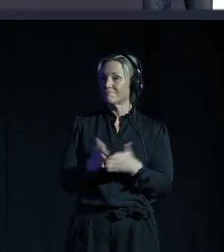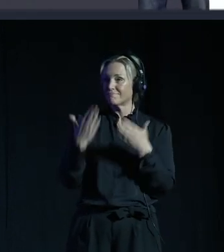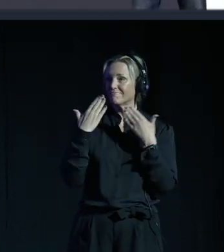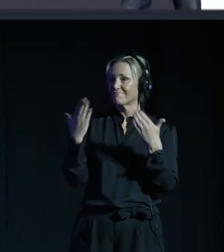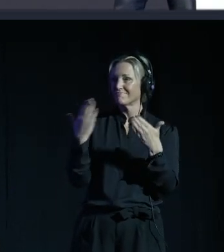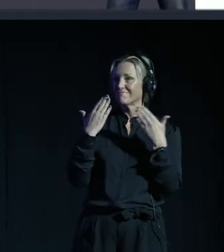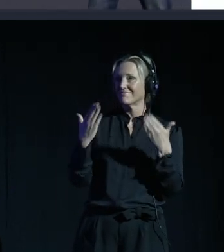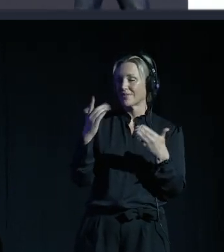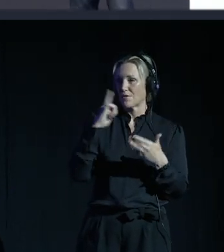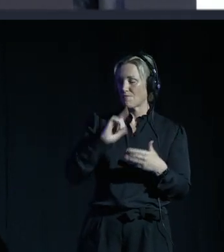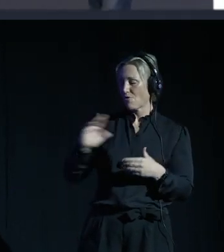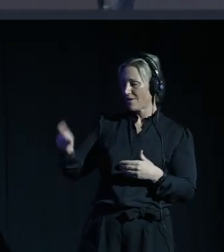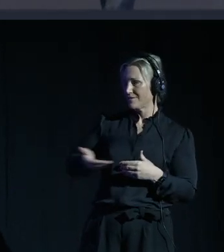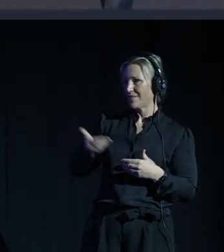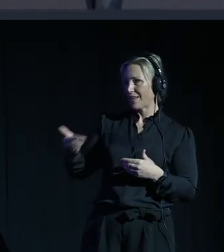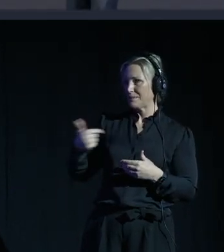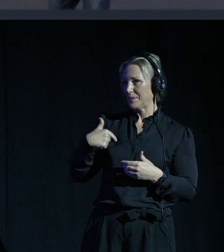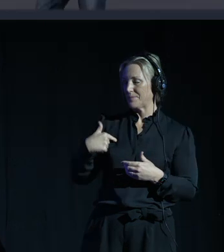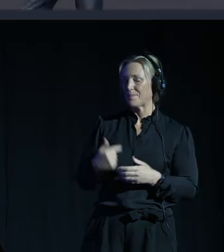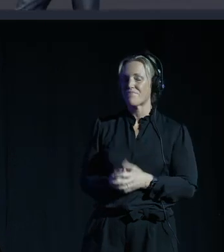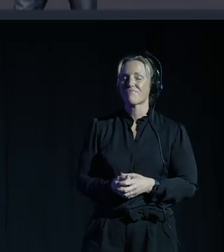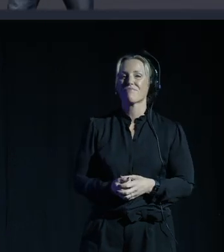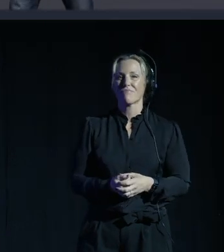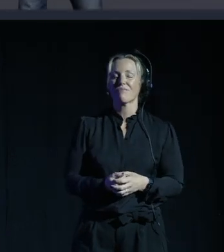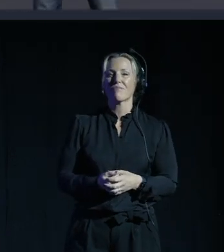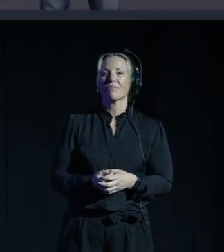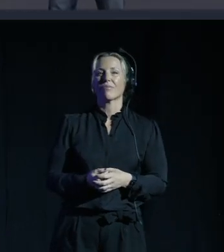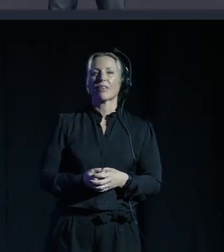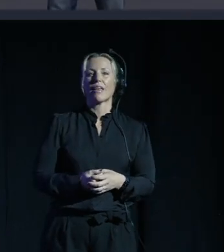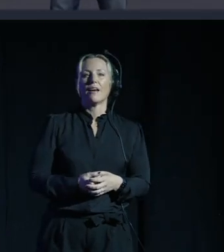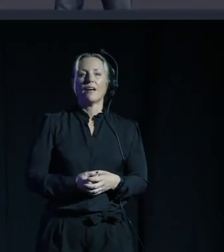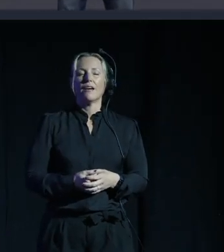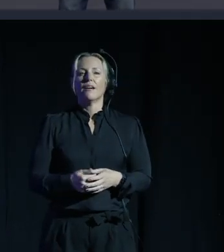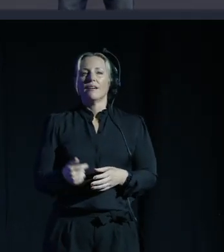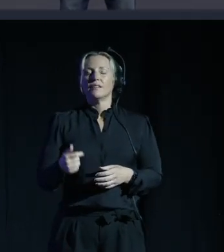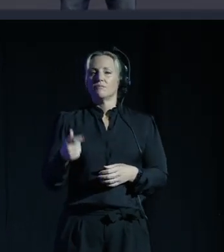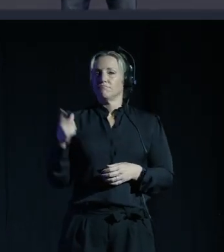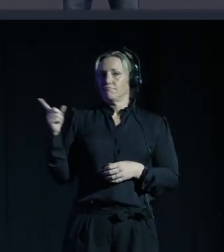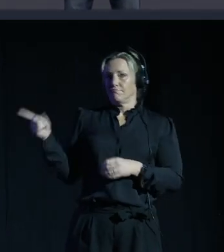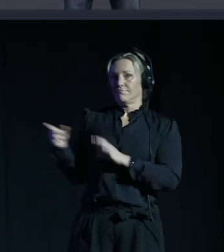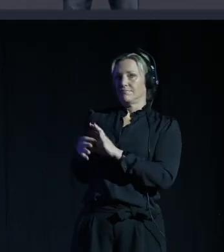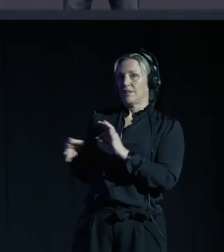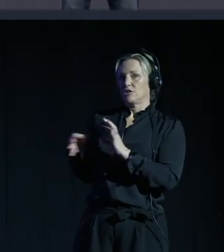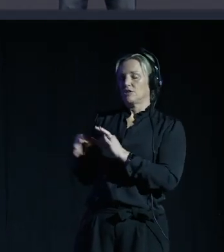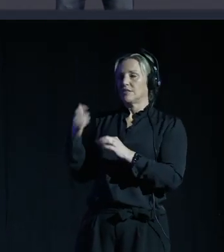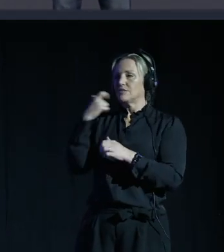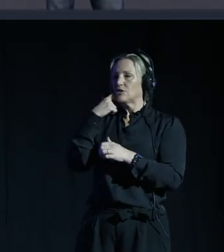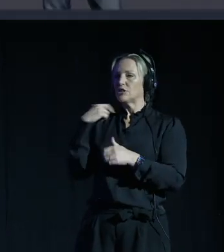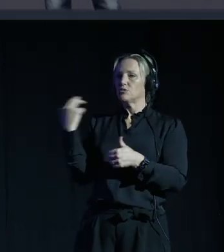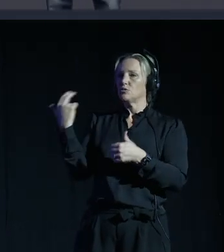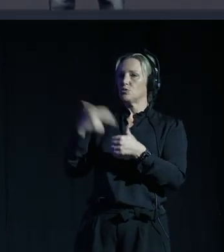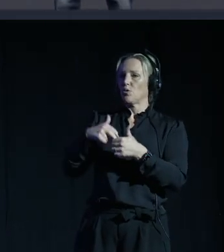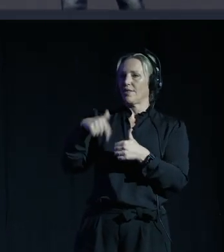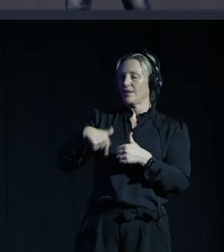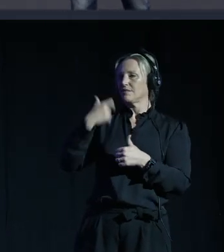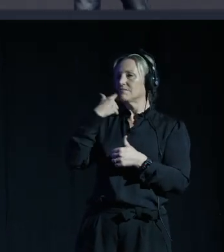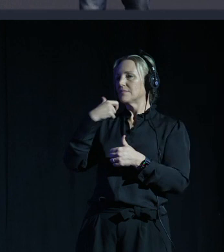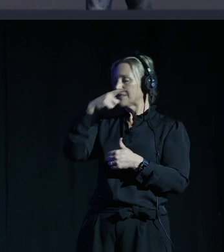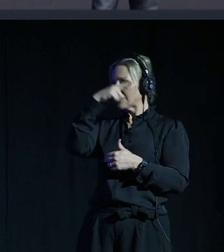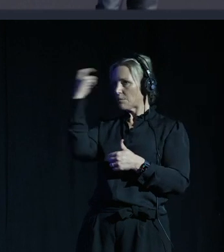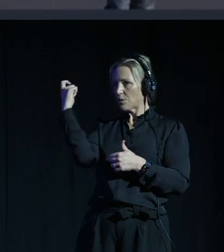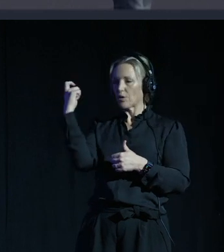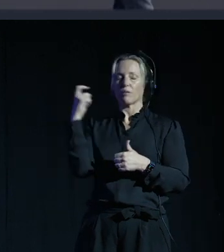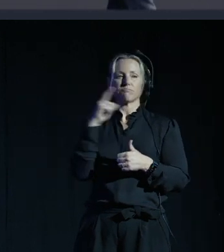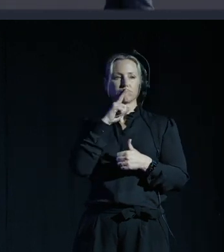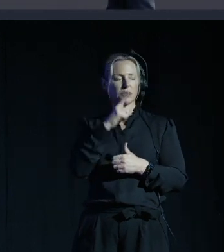Thank you for having me. I know I haven't, since I just joined, as Tristan mentioned, I've just joined this summer, so I'm still getting to know many of you. But I'm